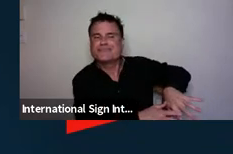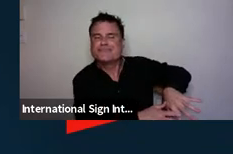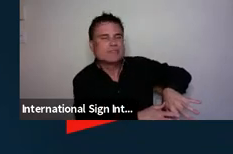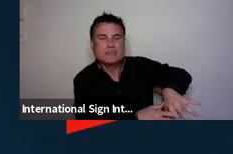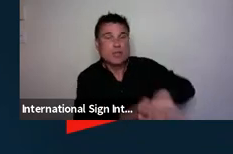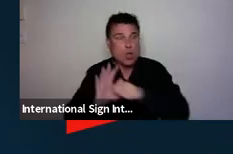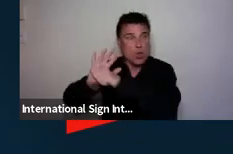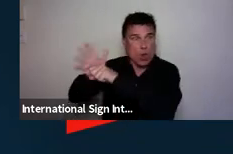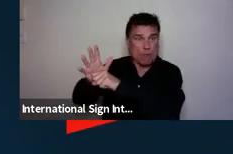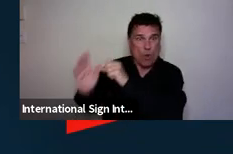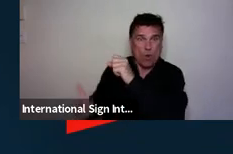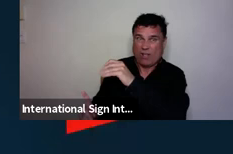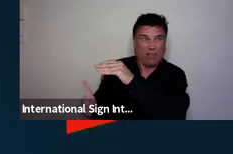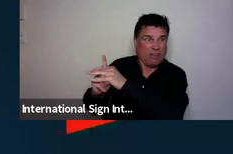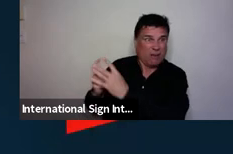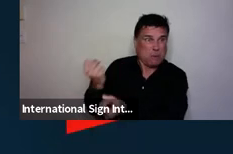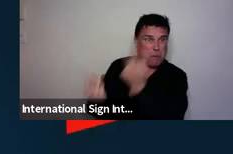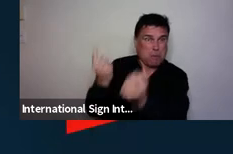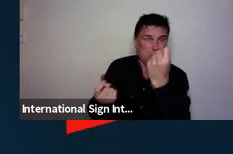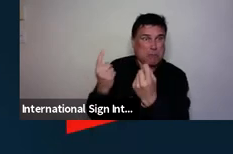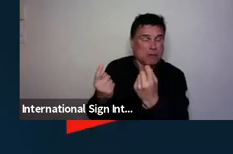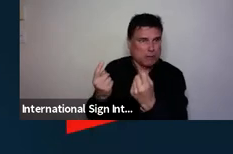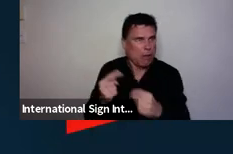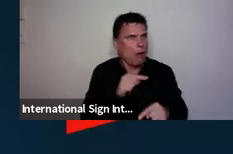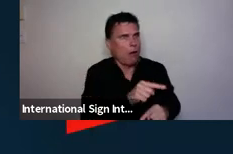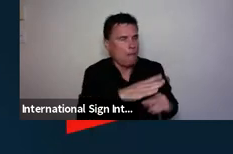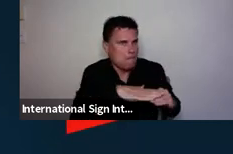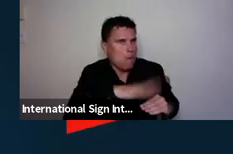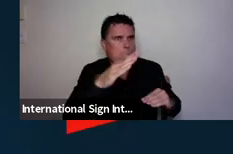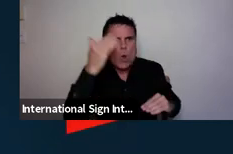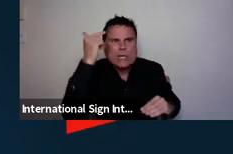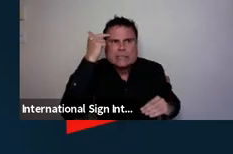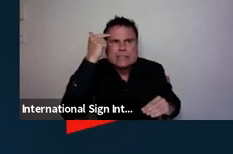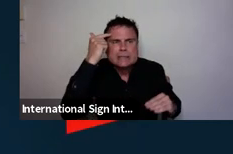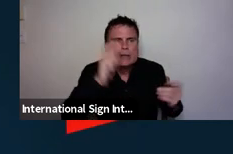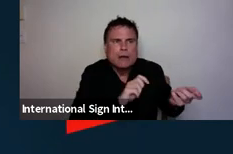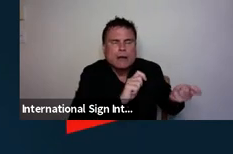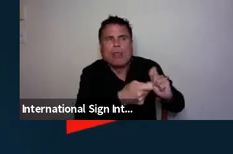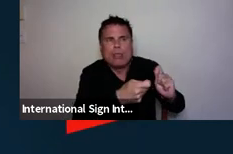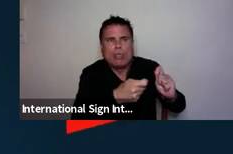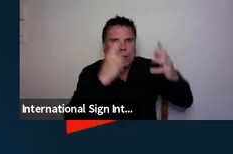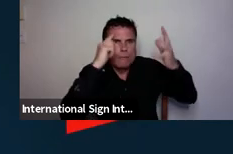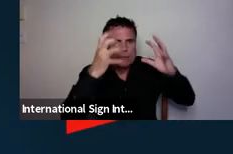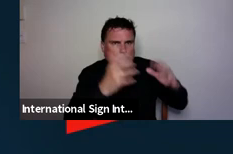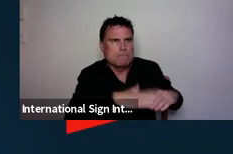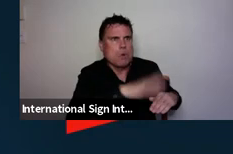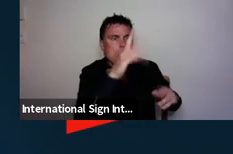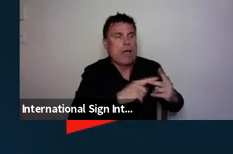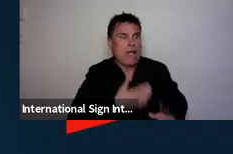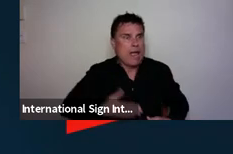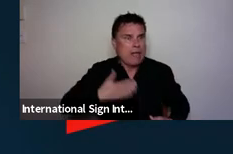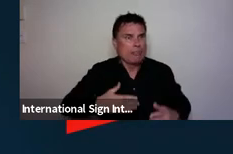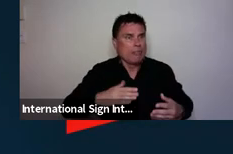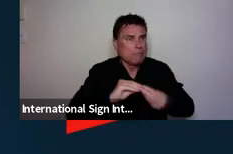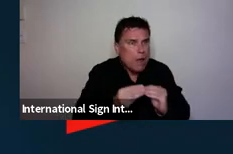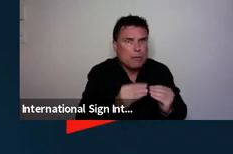of the health and overall well-being of everyone, including young people. And another example